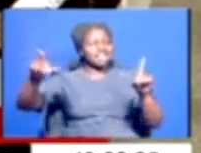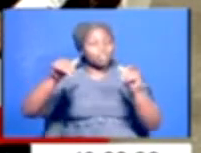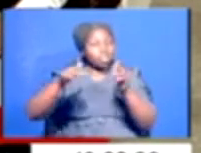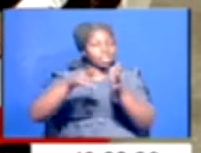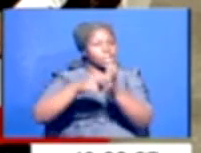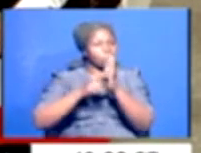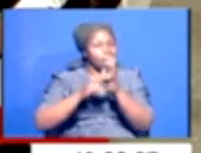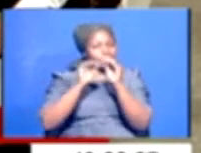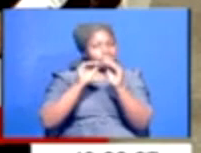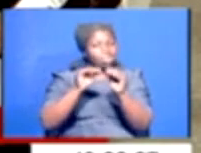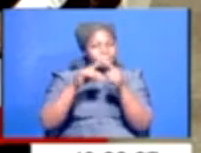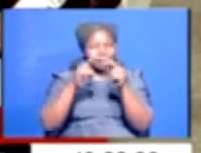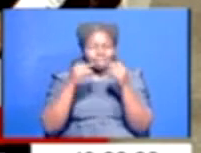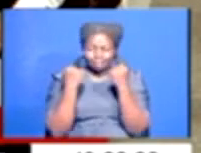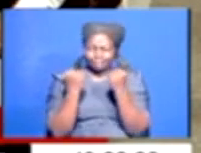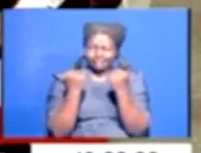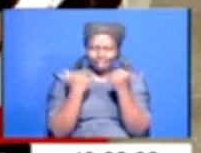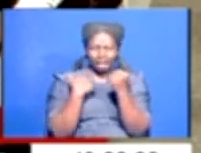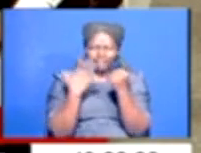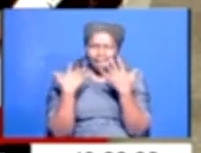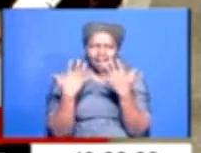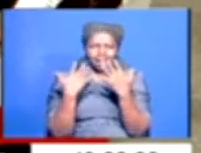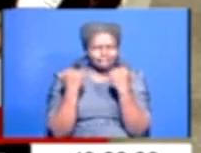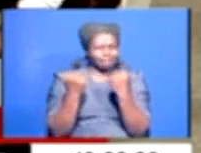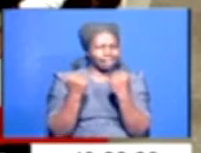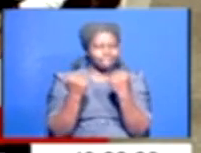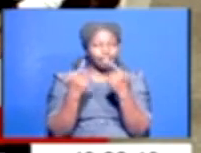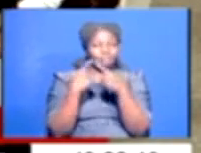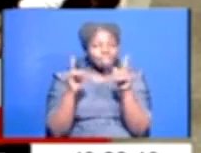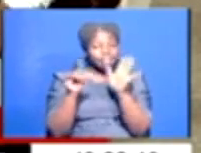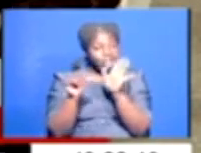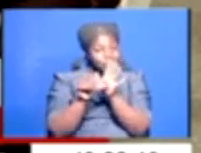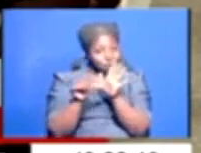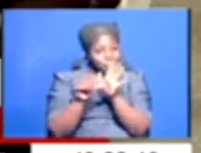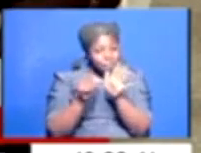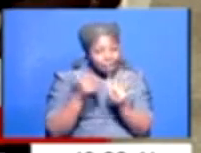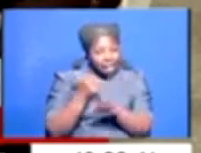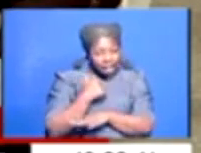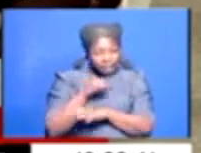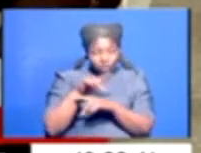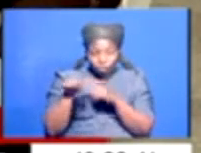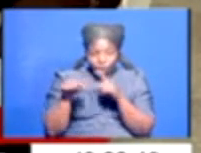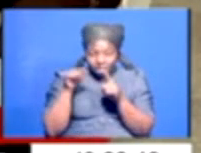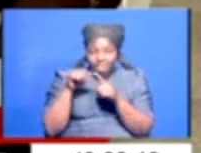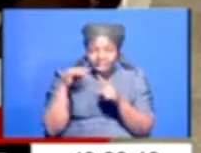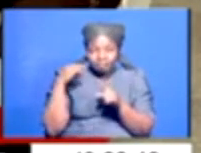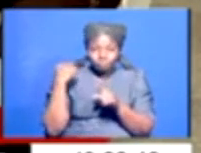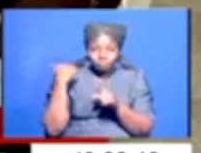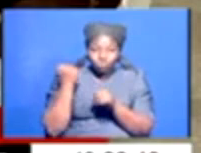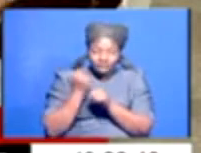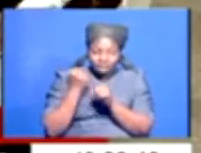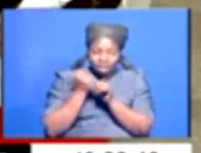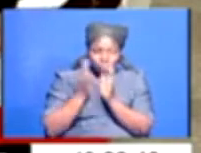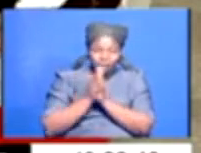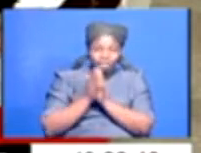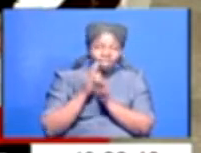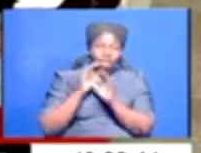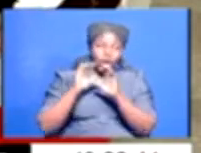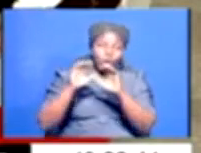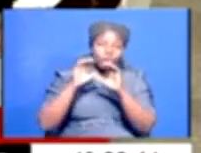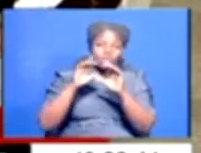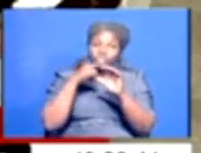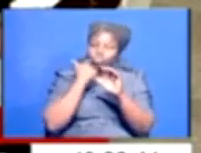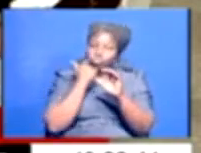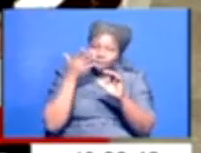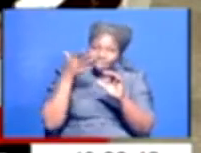I have strength in my arms. Mm-hmm. But the only problem that I have when I was dealing with the coaches that were there, they told